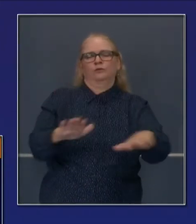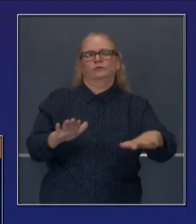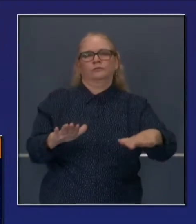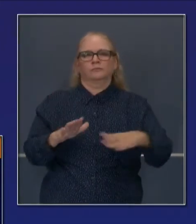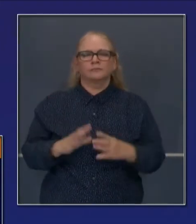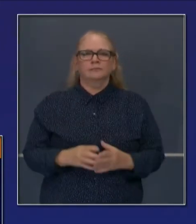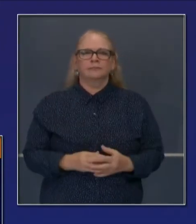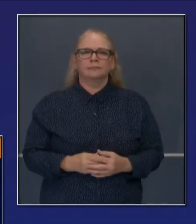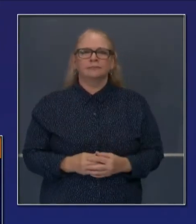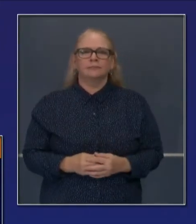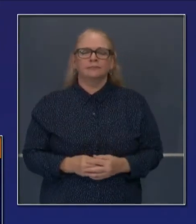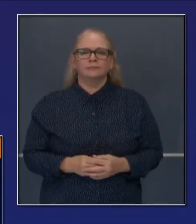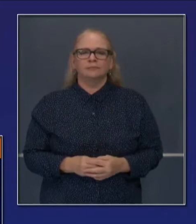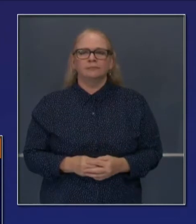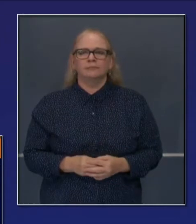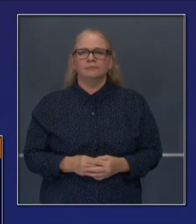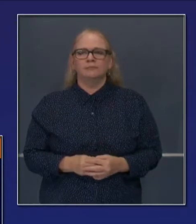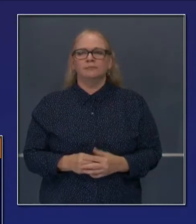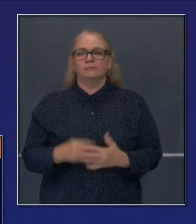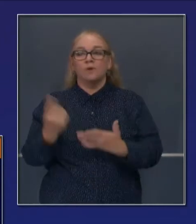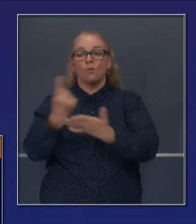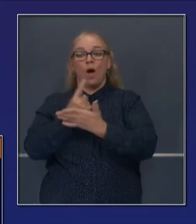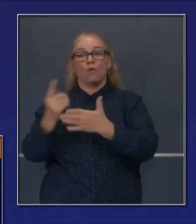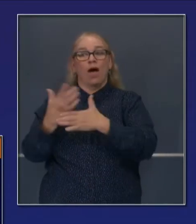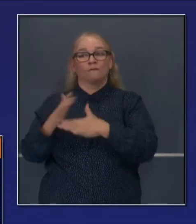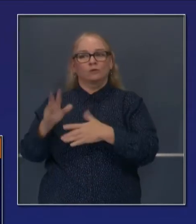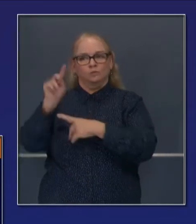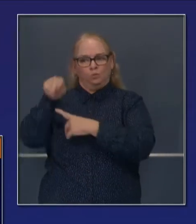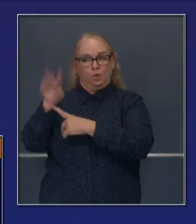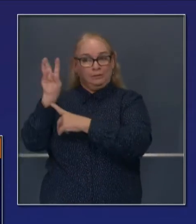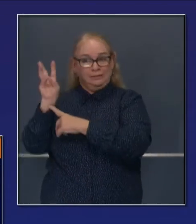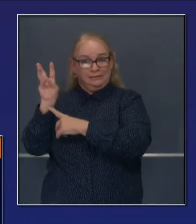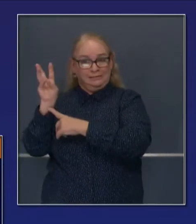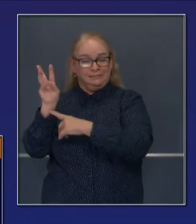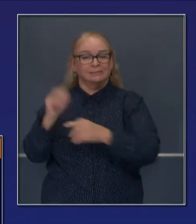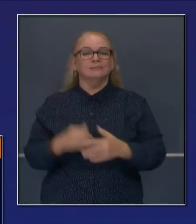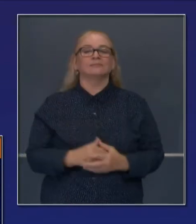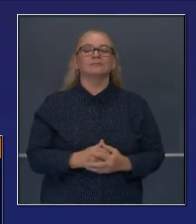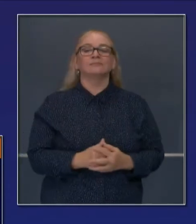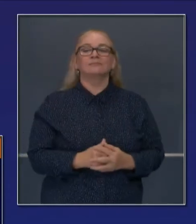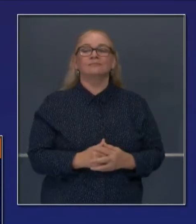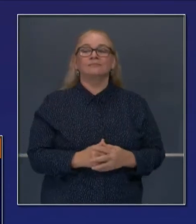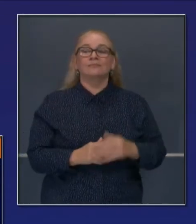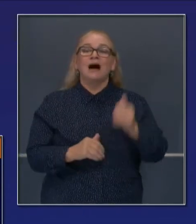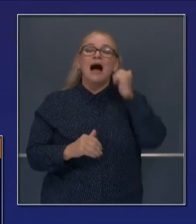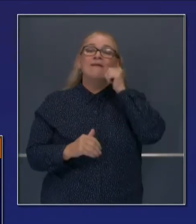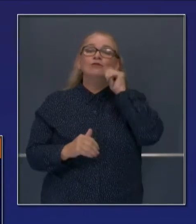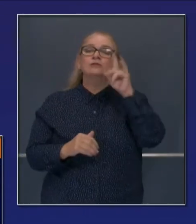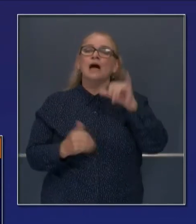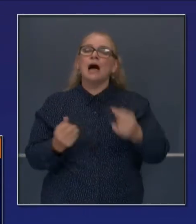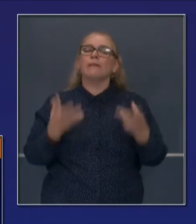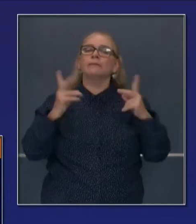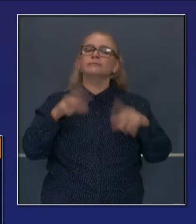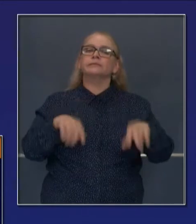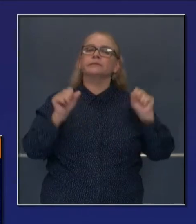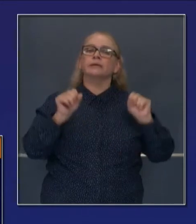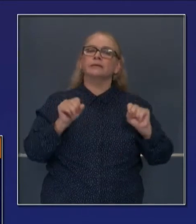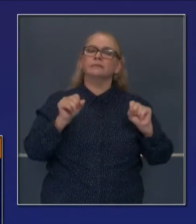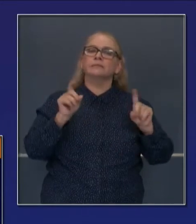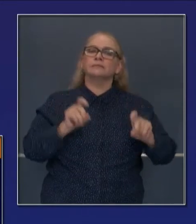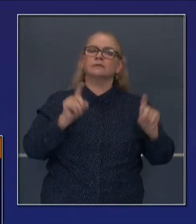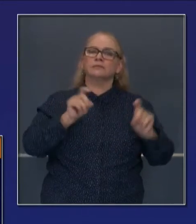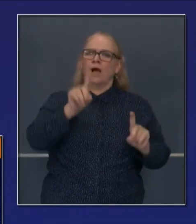better at 2.6%. Our average number of daily tests are starting to increase. This weekend, we had 160,000